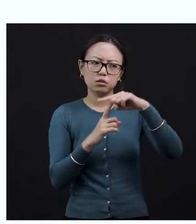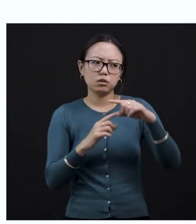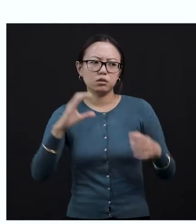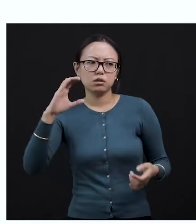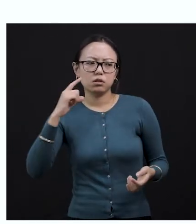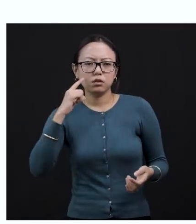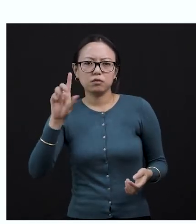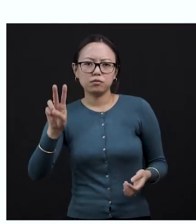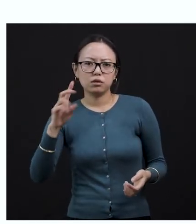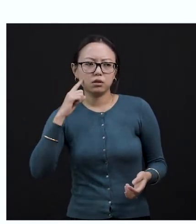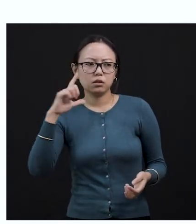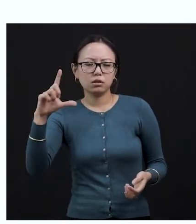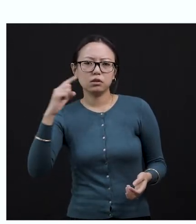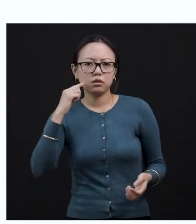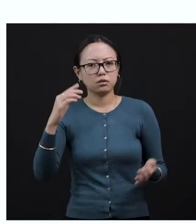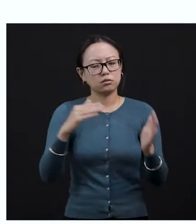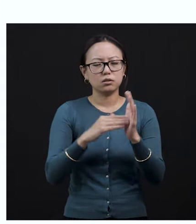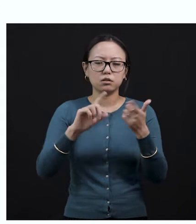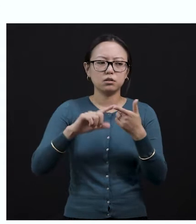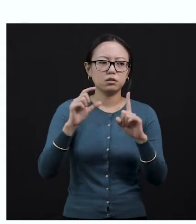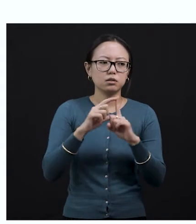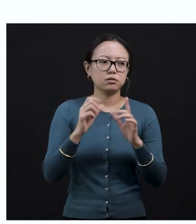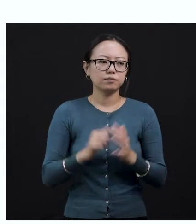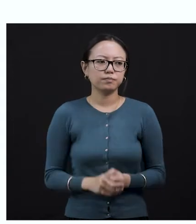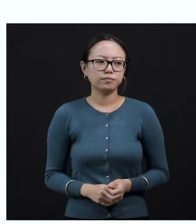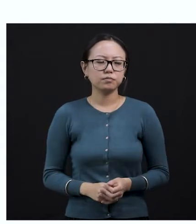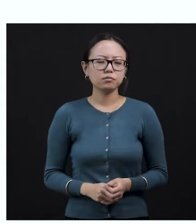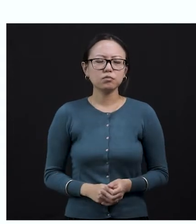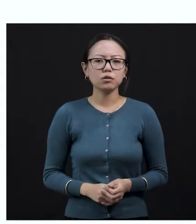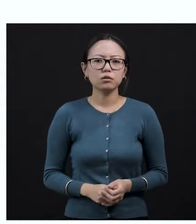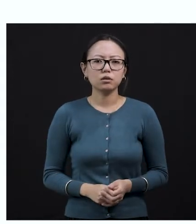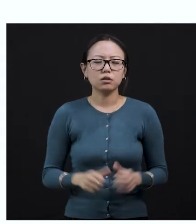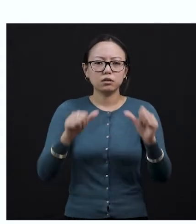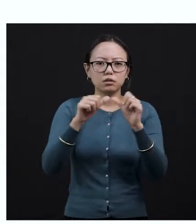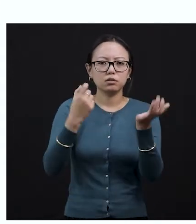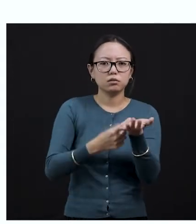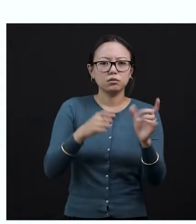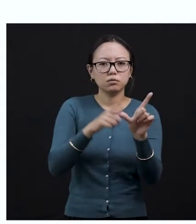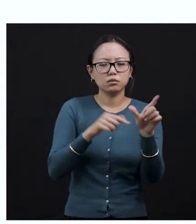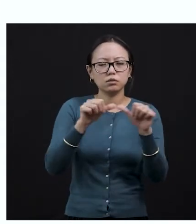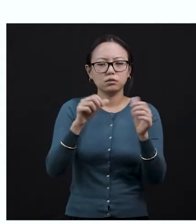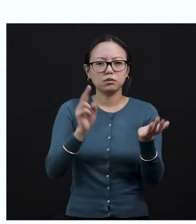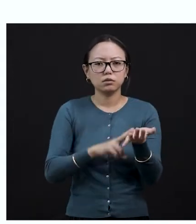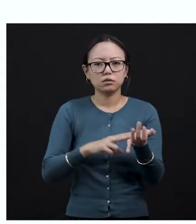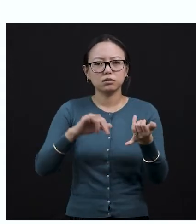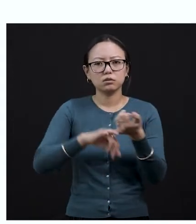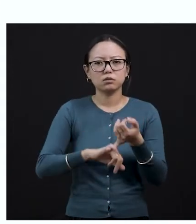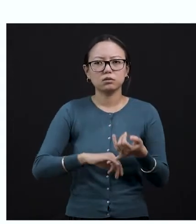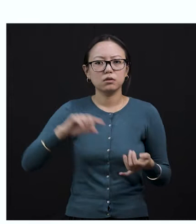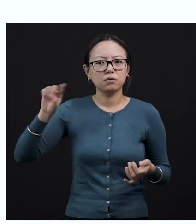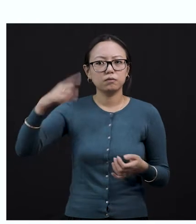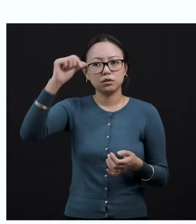Punjab. Also in Maharashtra, Inam Gaon, okay, which I will explain to you later. In Inam Gaon